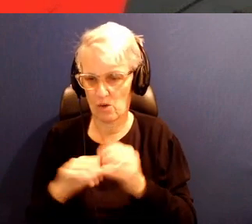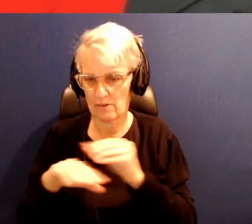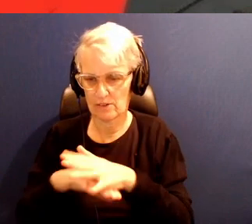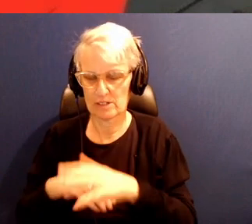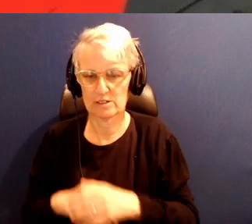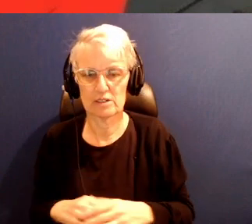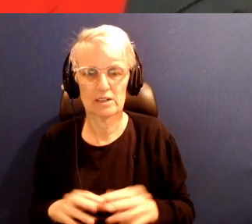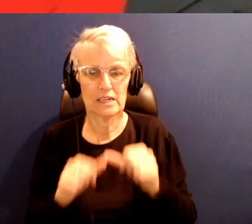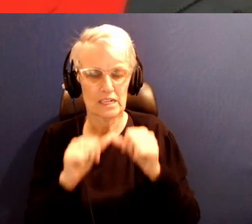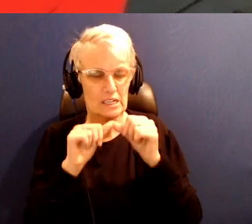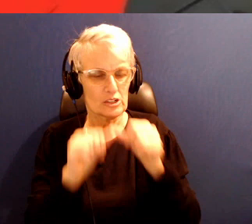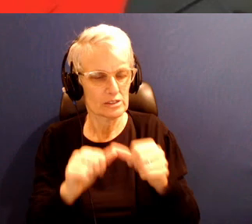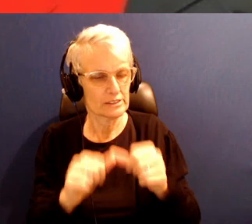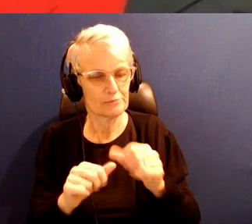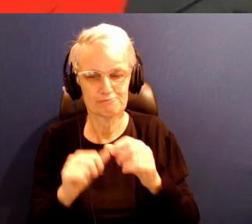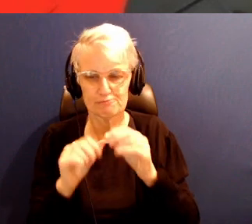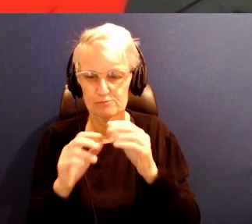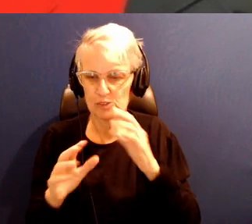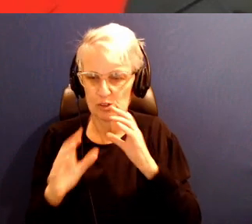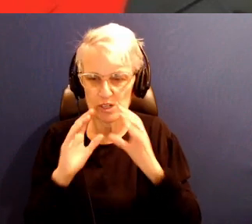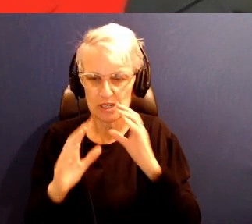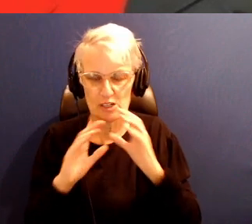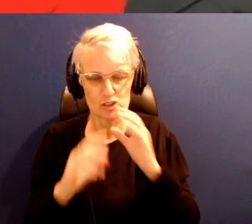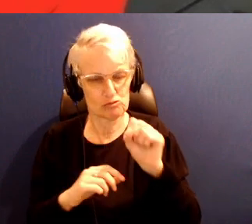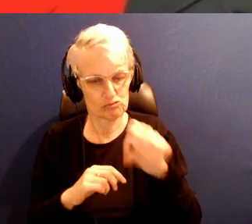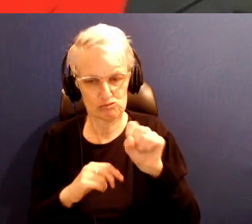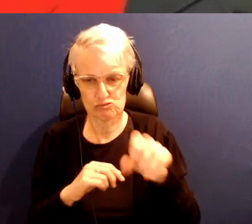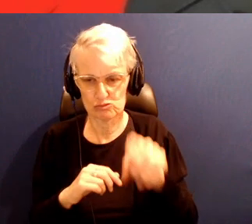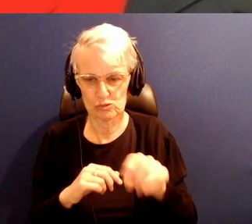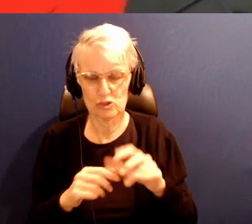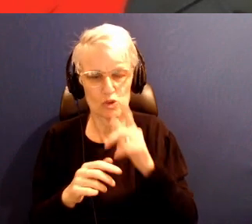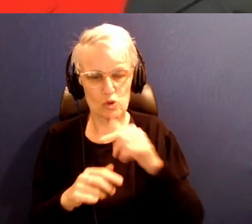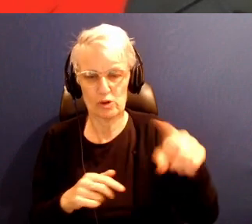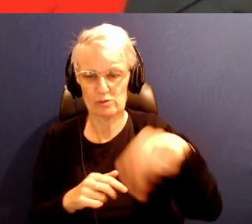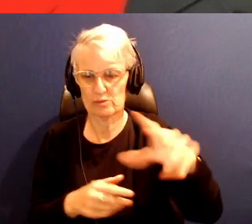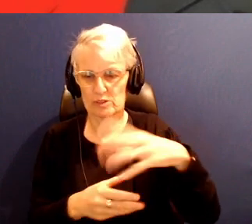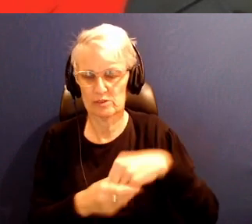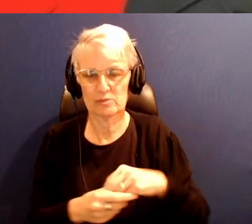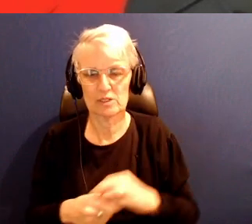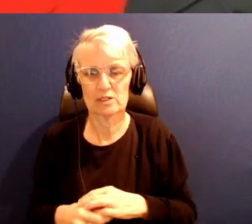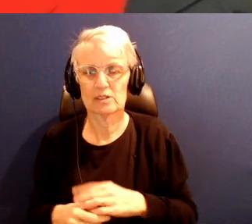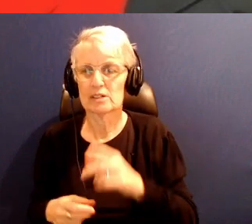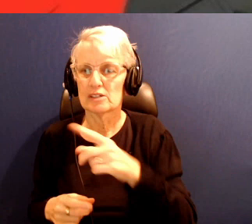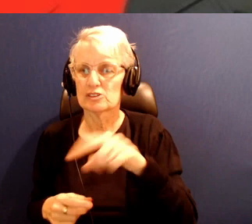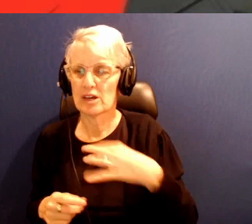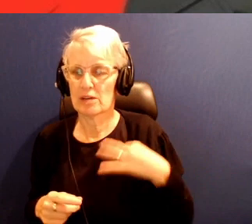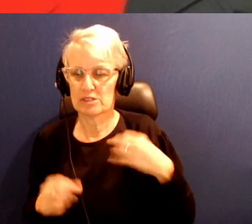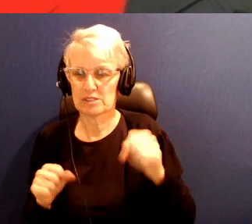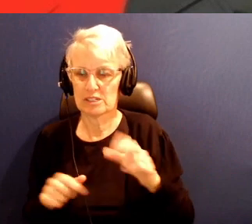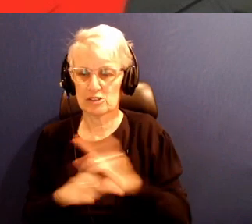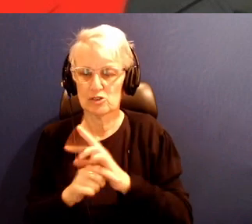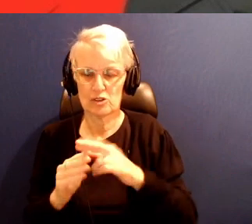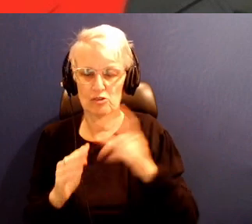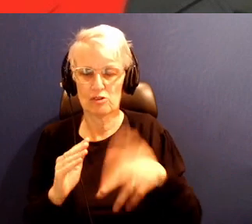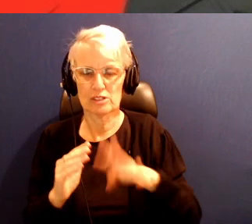And continually communicating information to relevant stakeholders. To this end, applicants are invited to continue to use